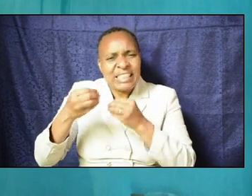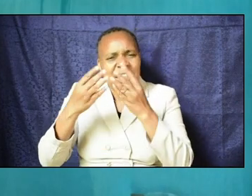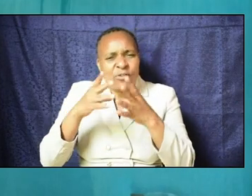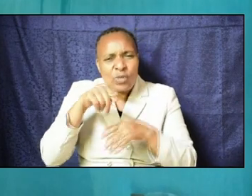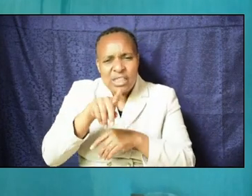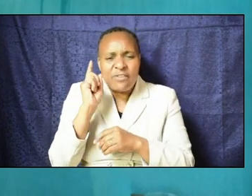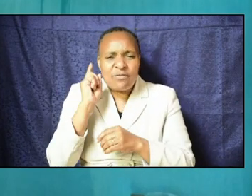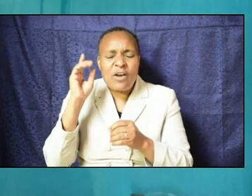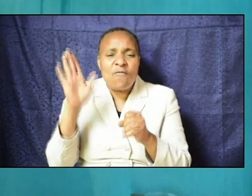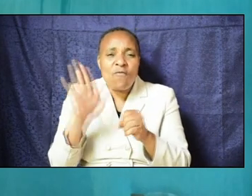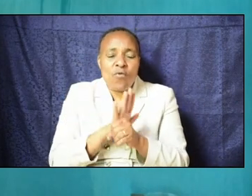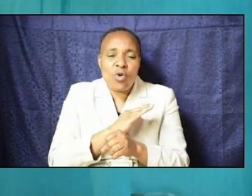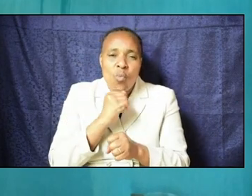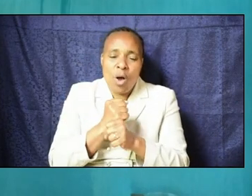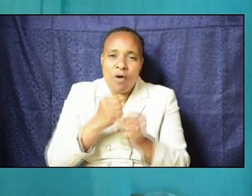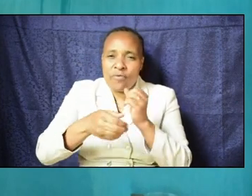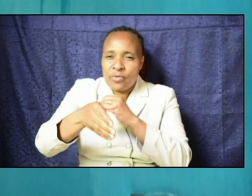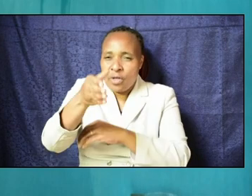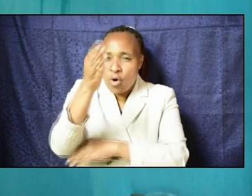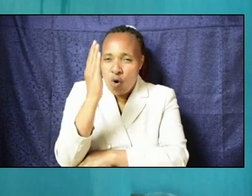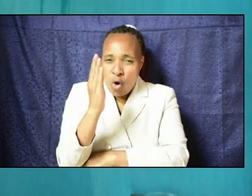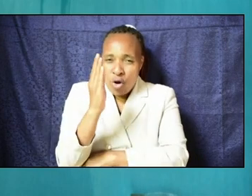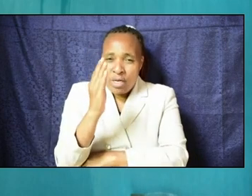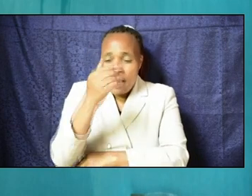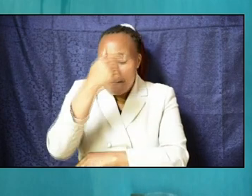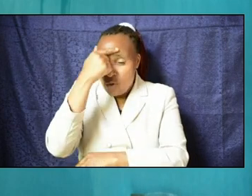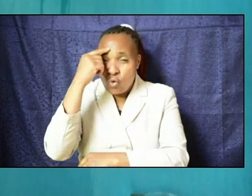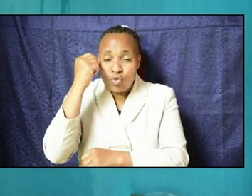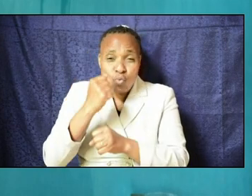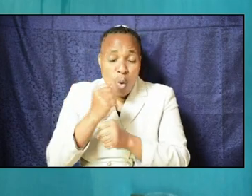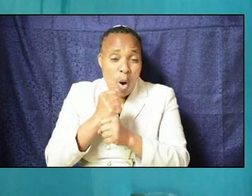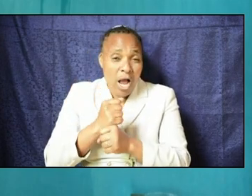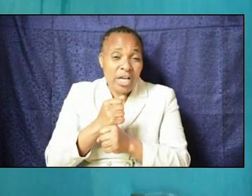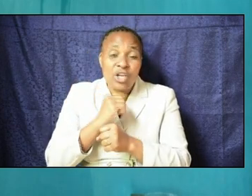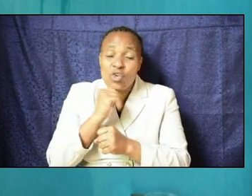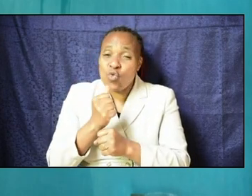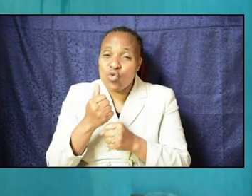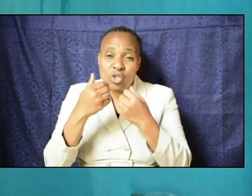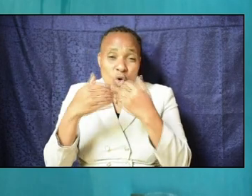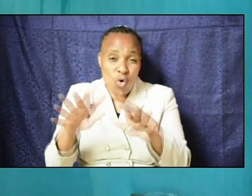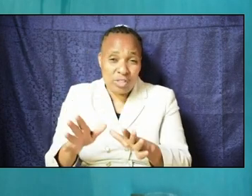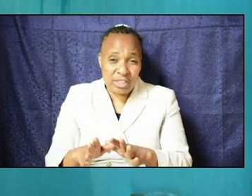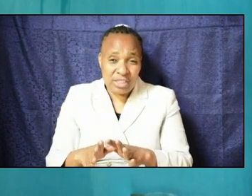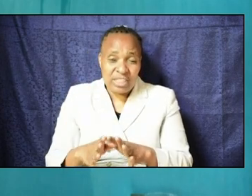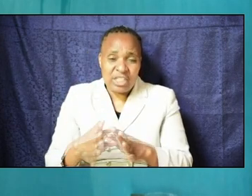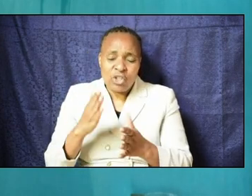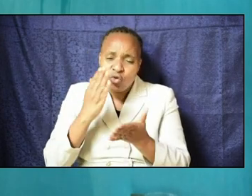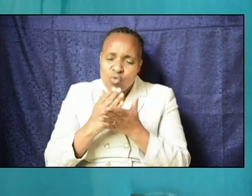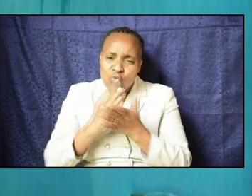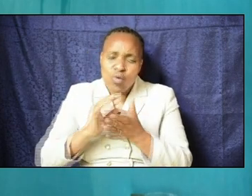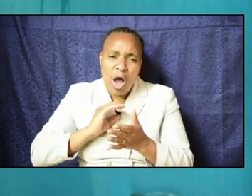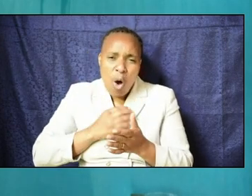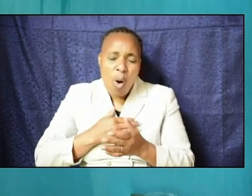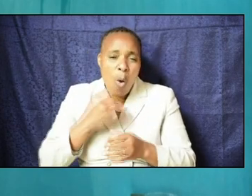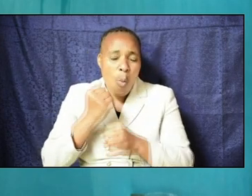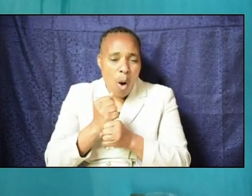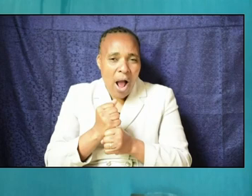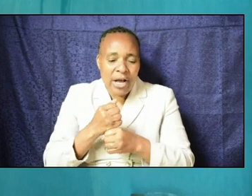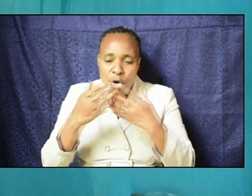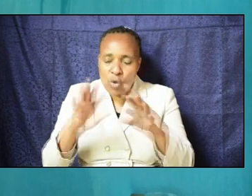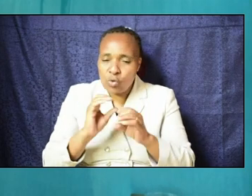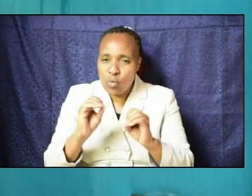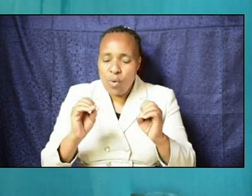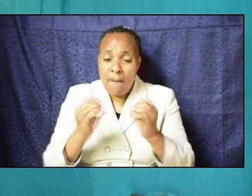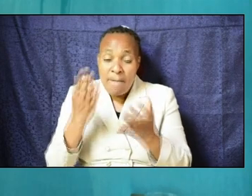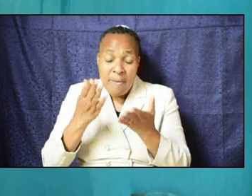fully to the work of the Lord, because your labor is not in vain. Indeed, our labor is not in vain, whether it's at